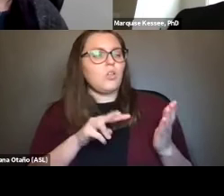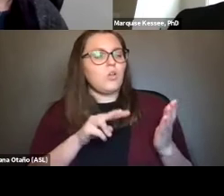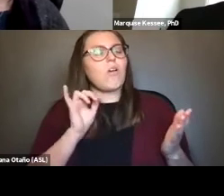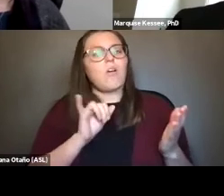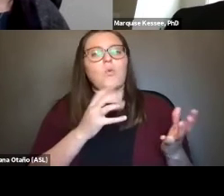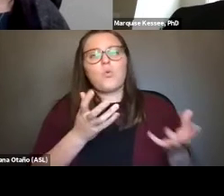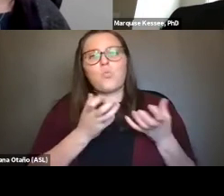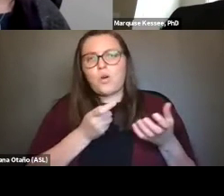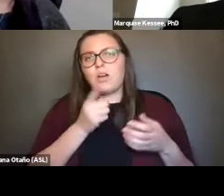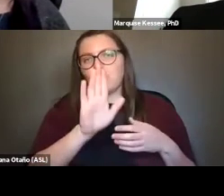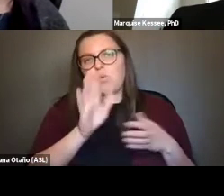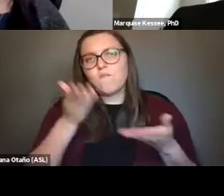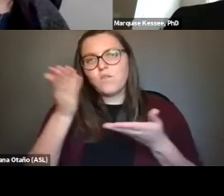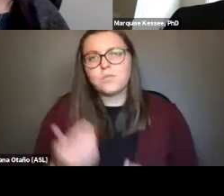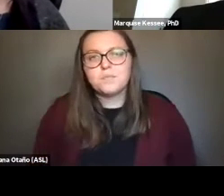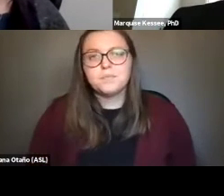offer.